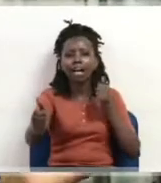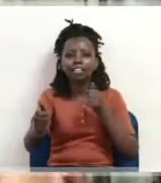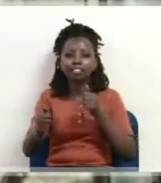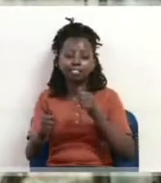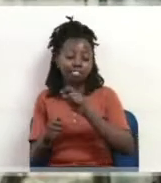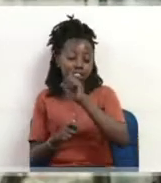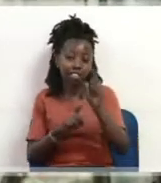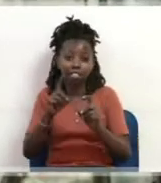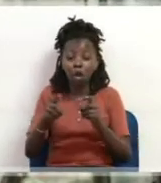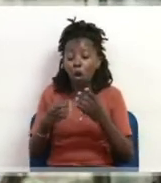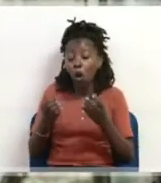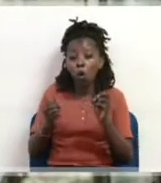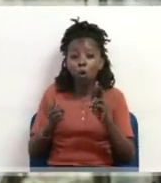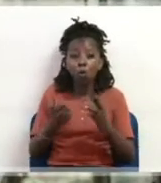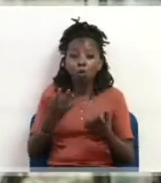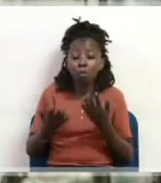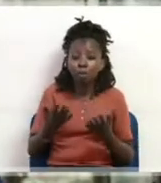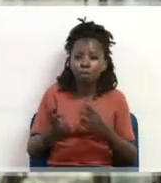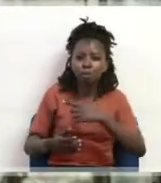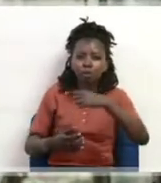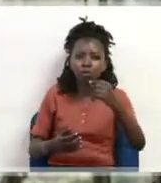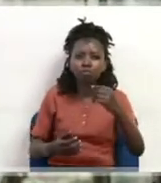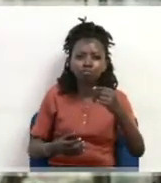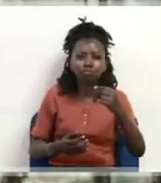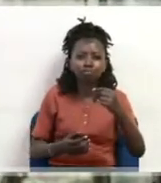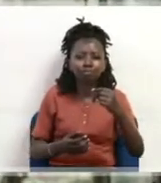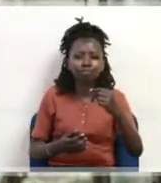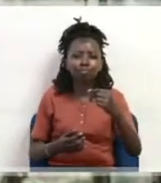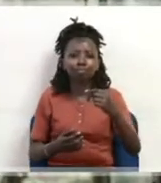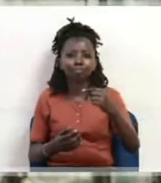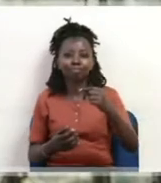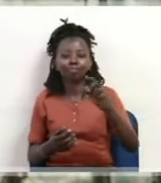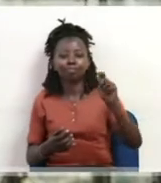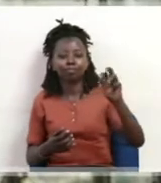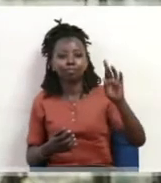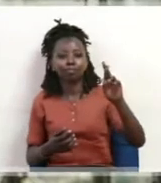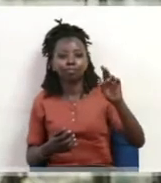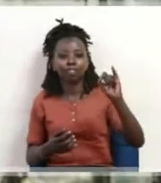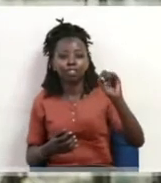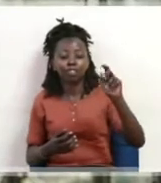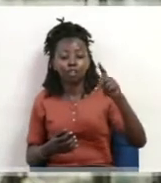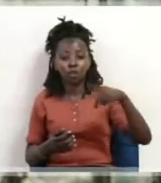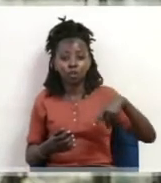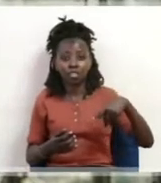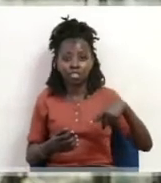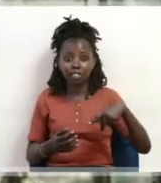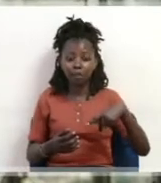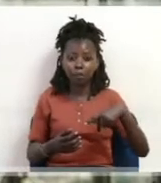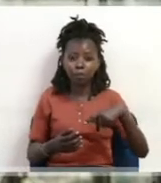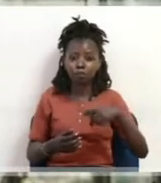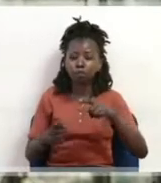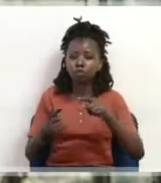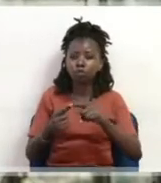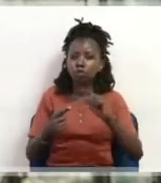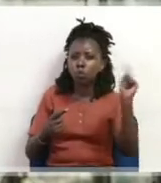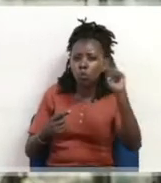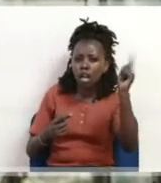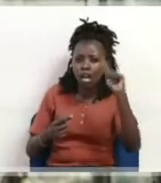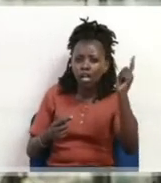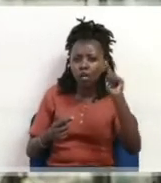trip in Nairobi with a Fanta and half loaf of bread so that after you see the Nairobi International